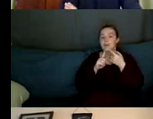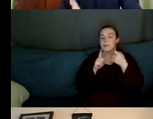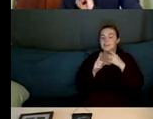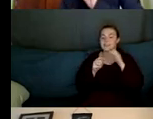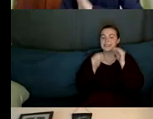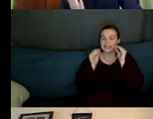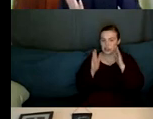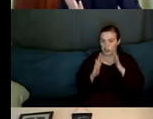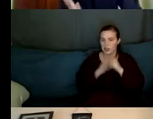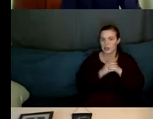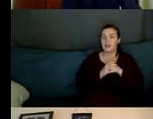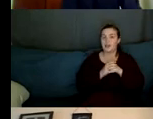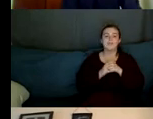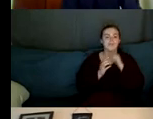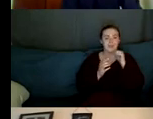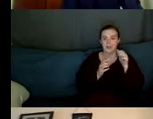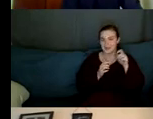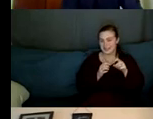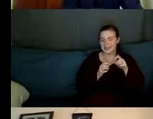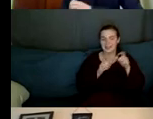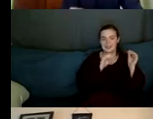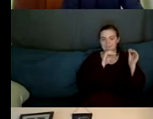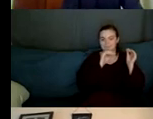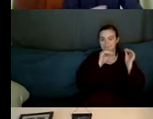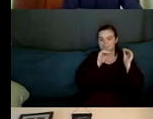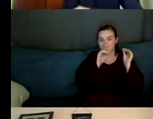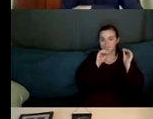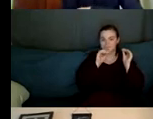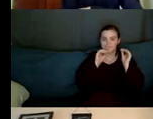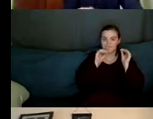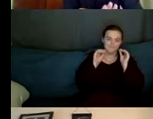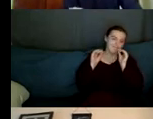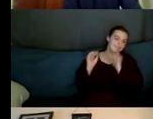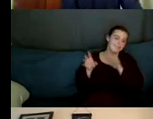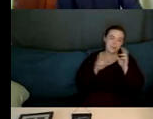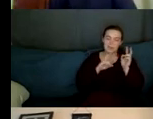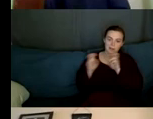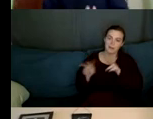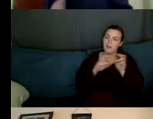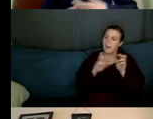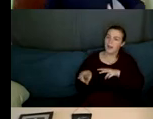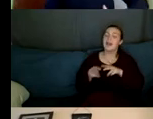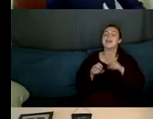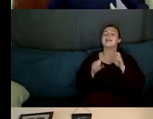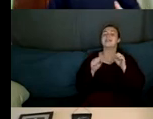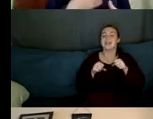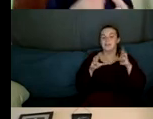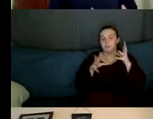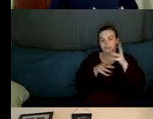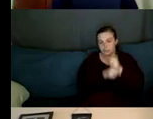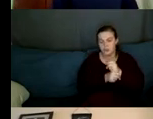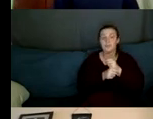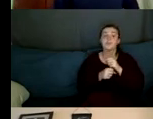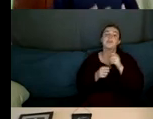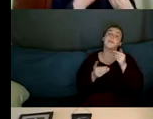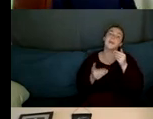pasting. I just get the one thing and throw it in there. That is kind of not something everybody knows how to do,